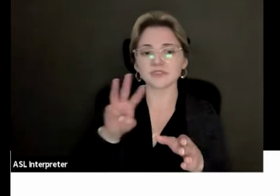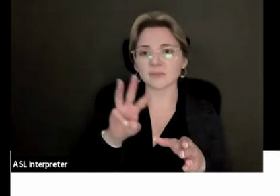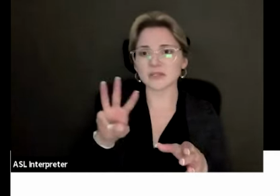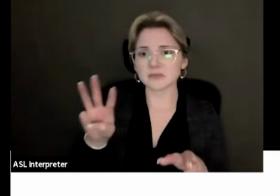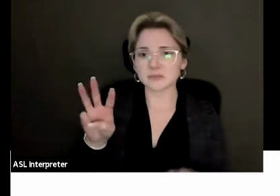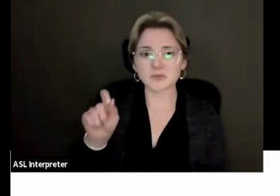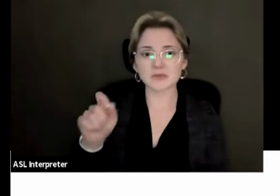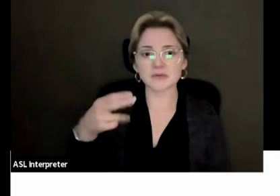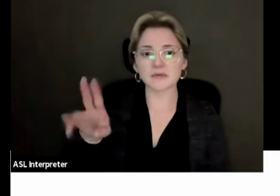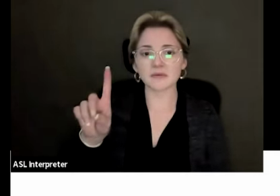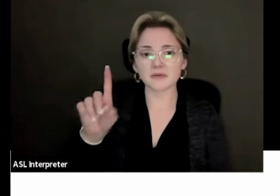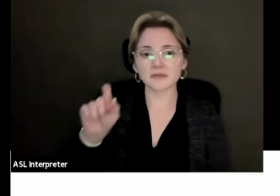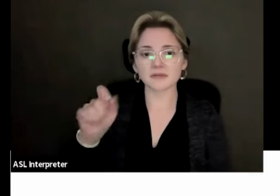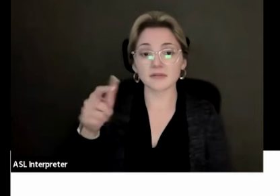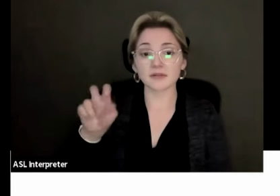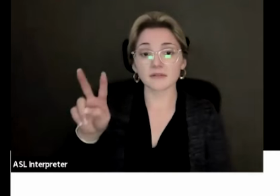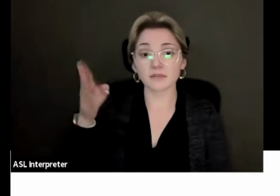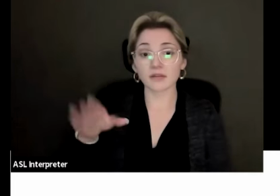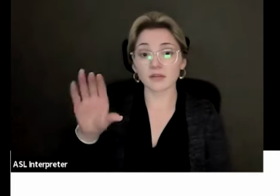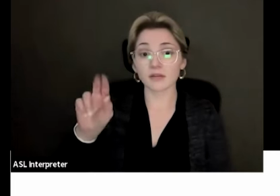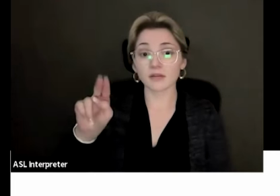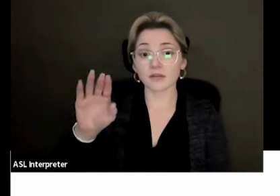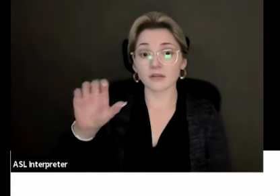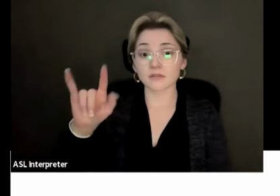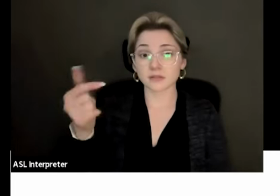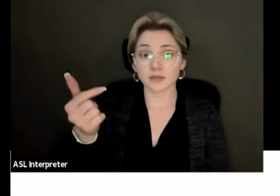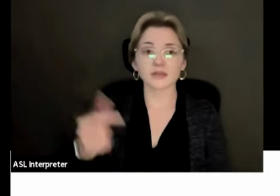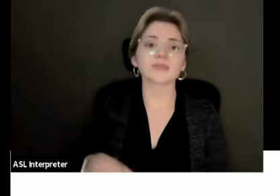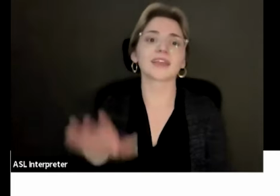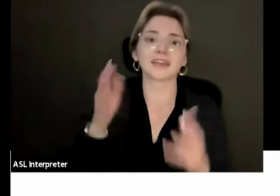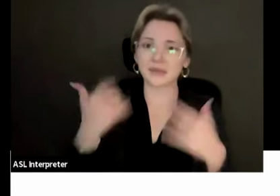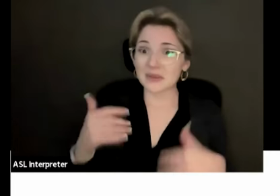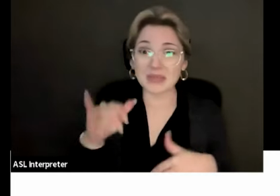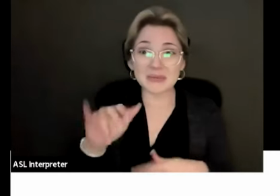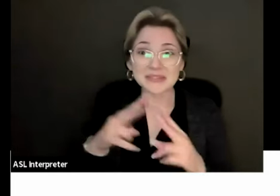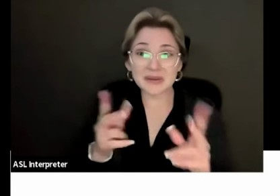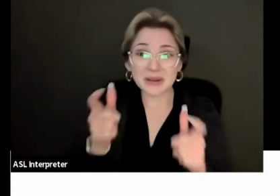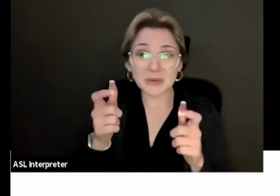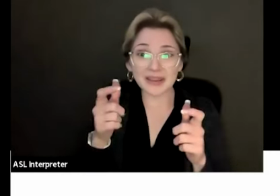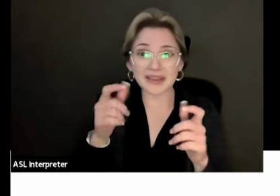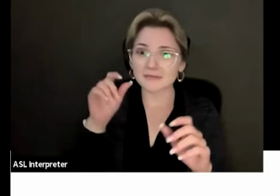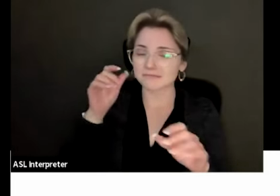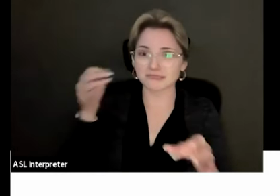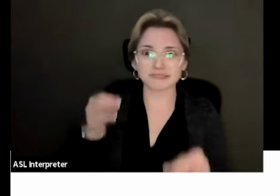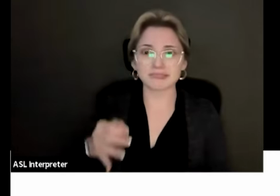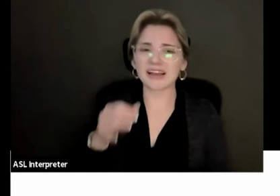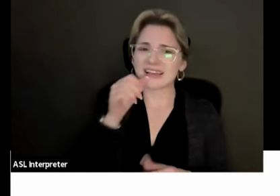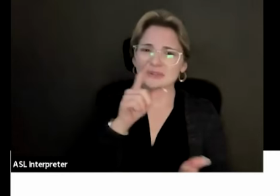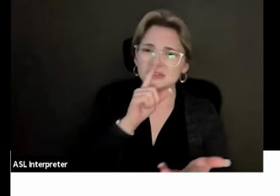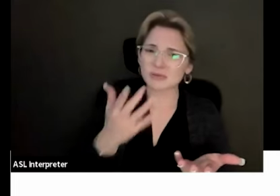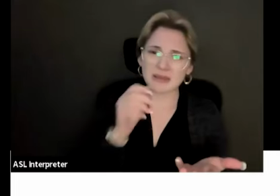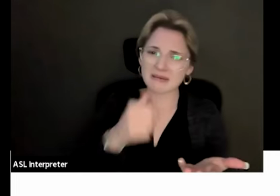counseling agencies. And that was a really quick version of that, so we can get to questions. I don't know if we have time for questions